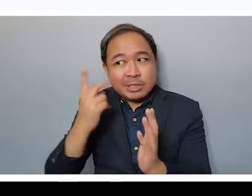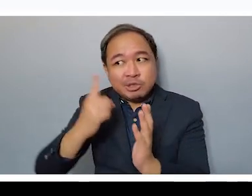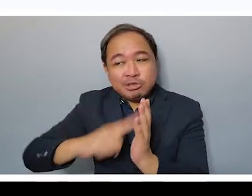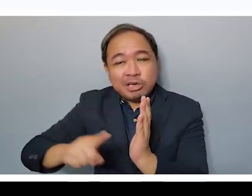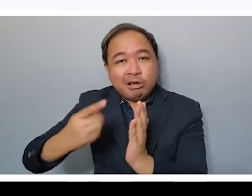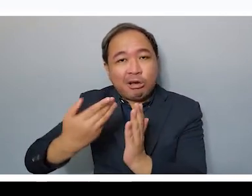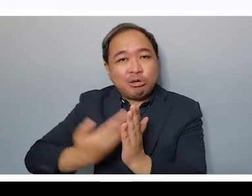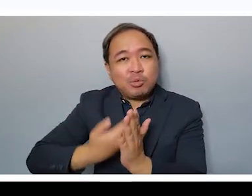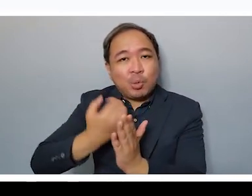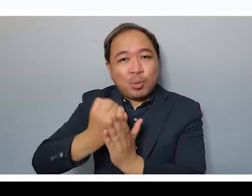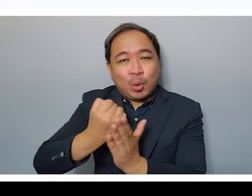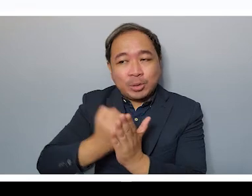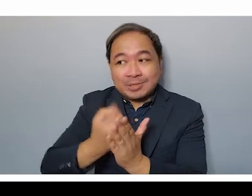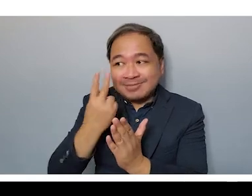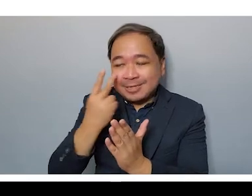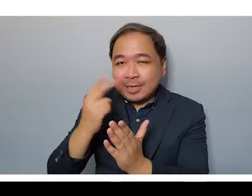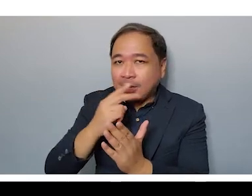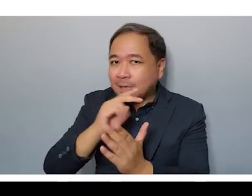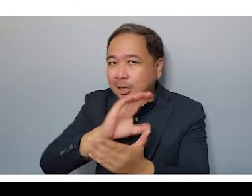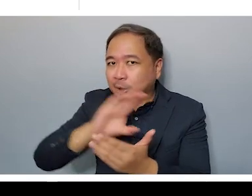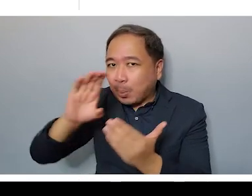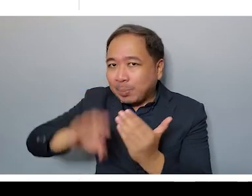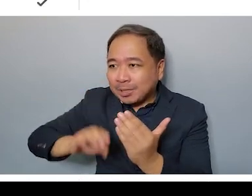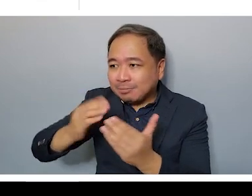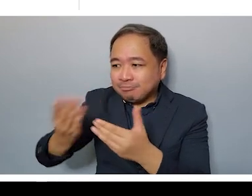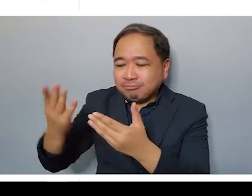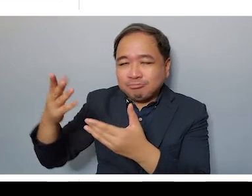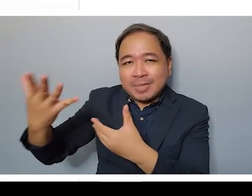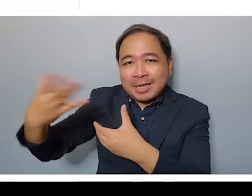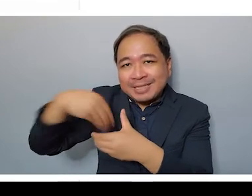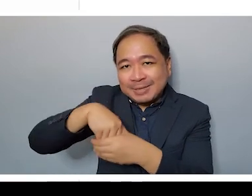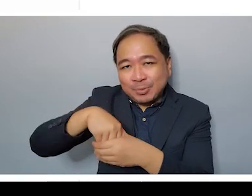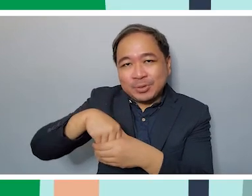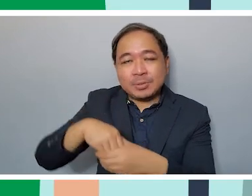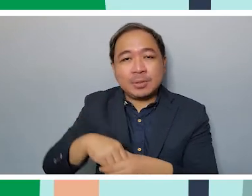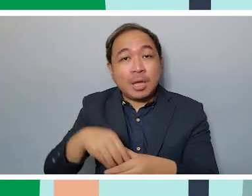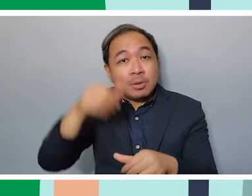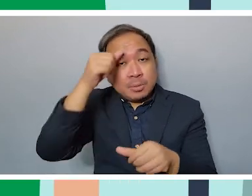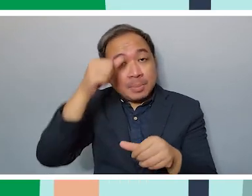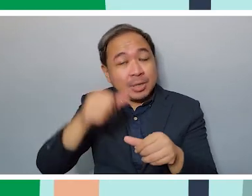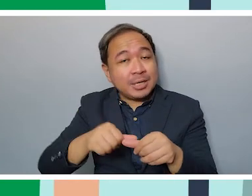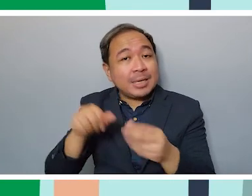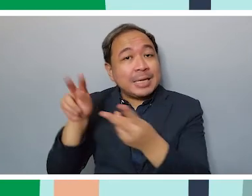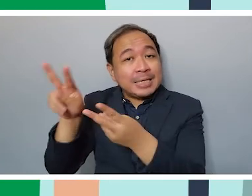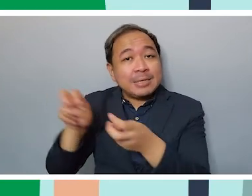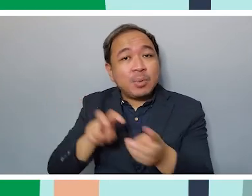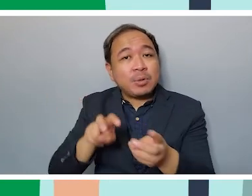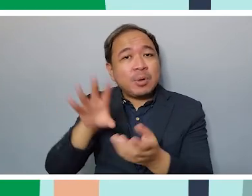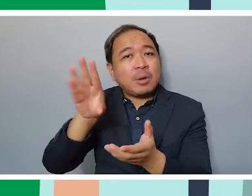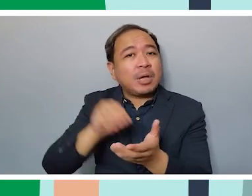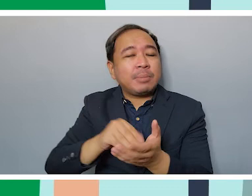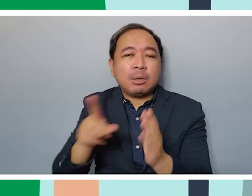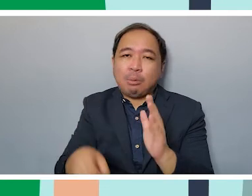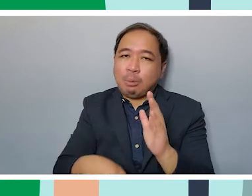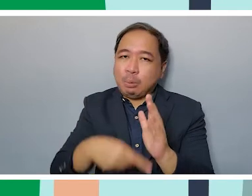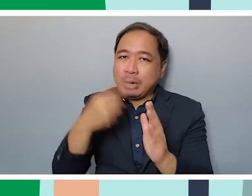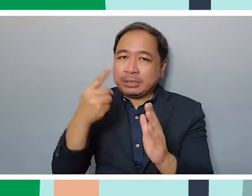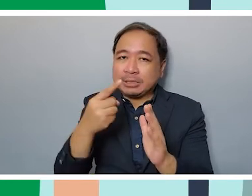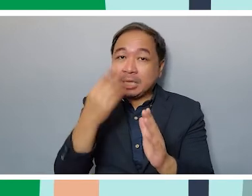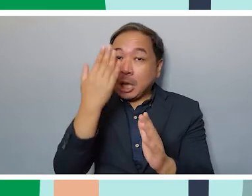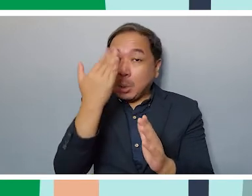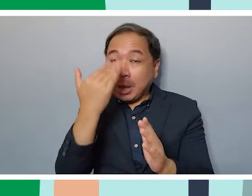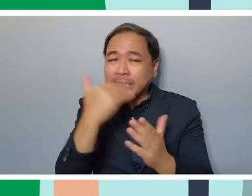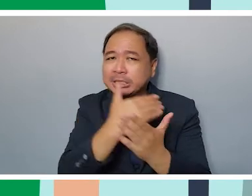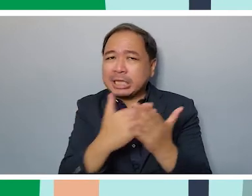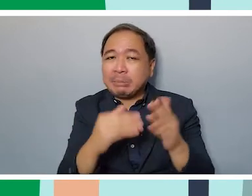you can check your new course and see that everything was copied please know that you should import or copy only once